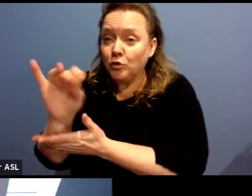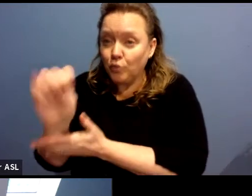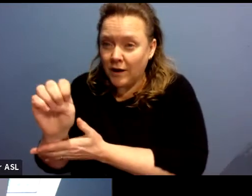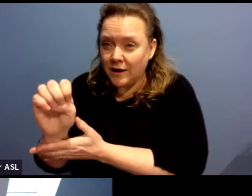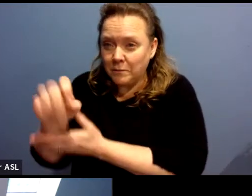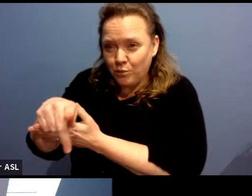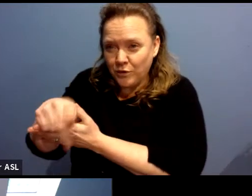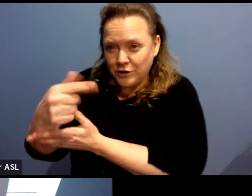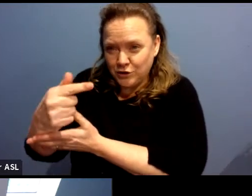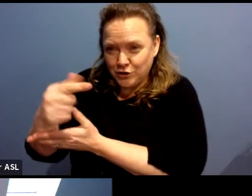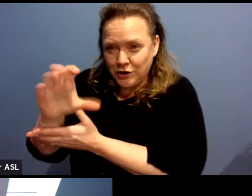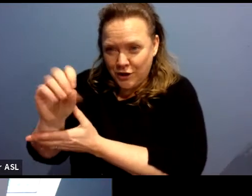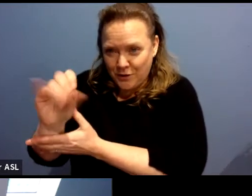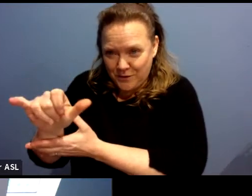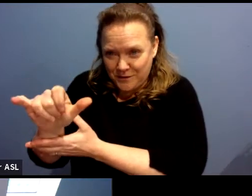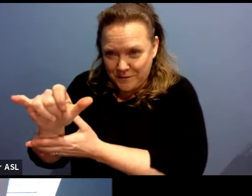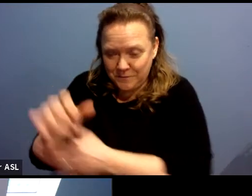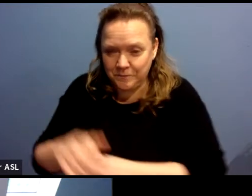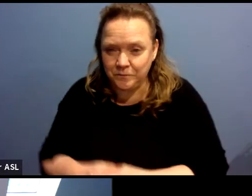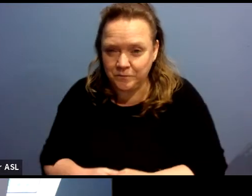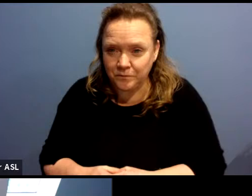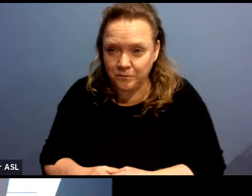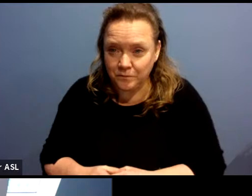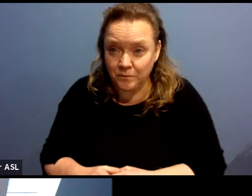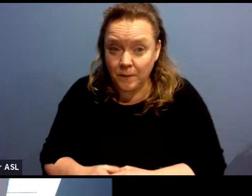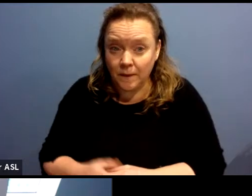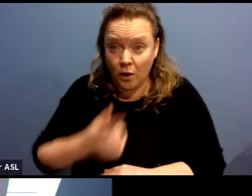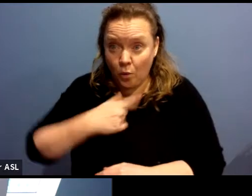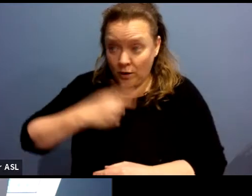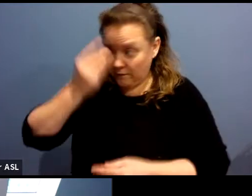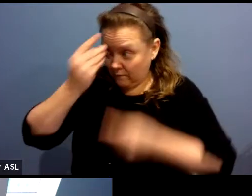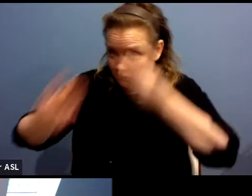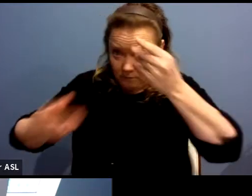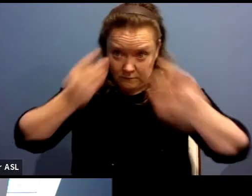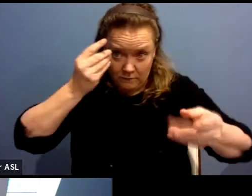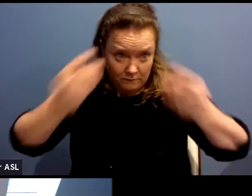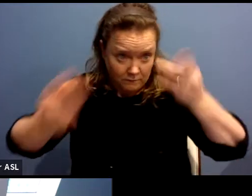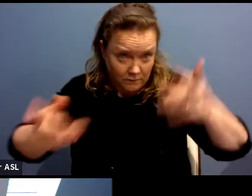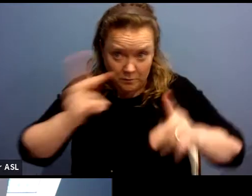stations. Notice of this hearing was made in publication